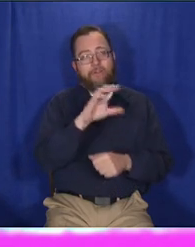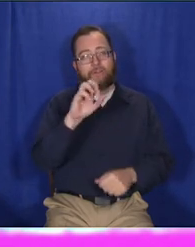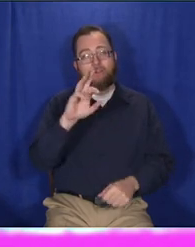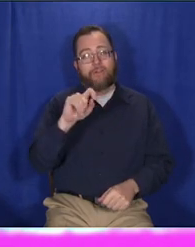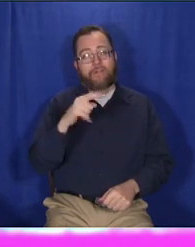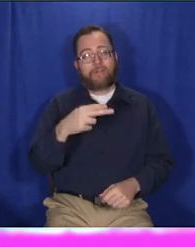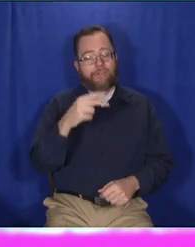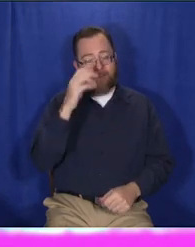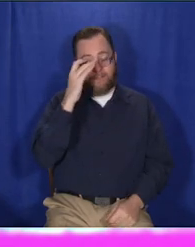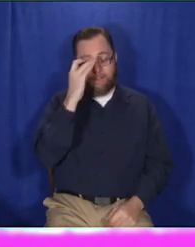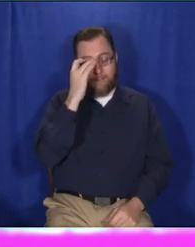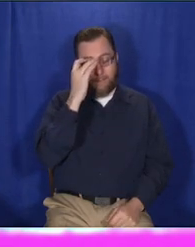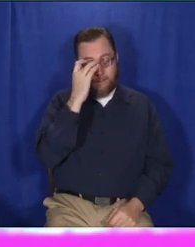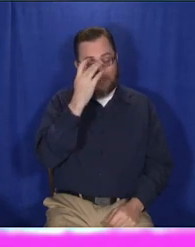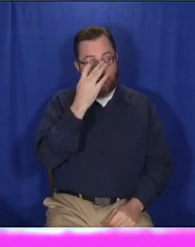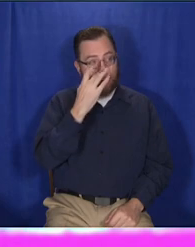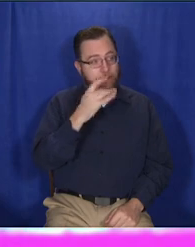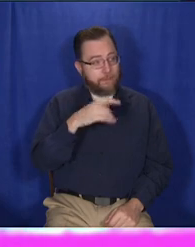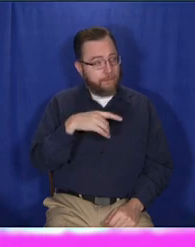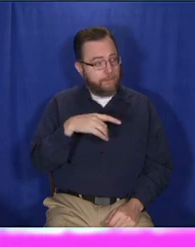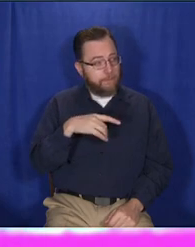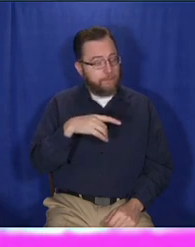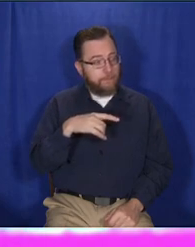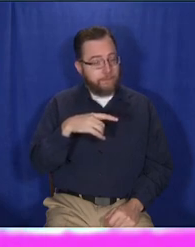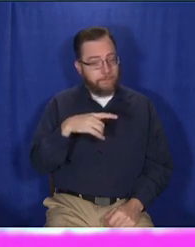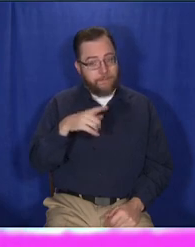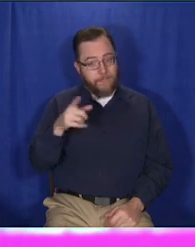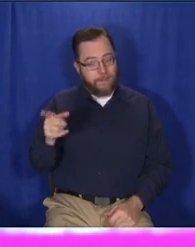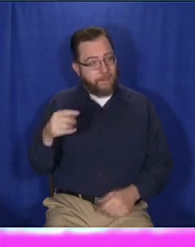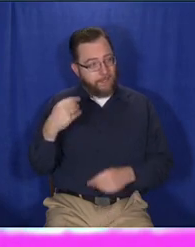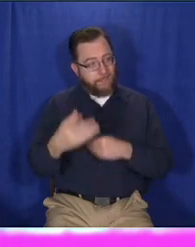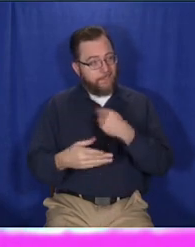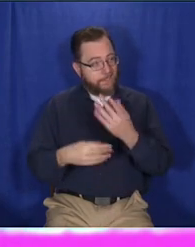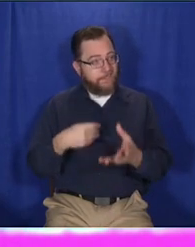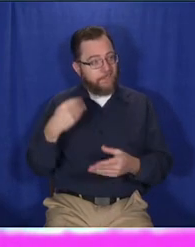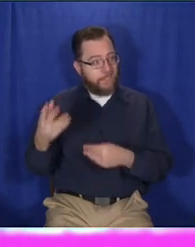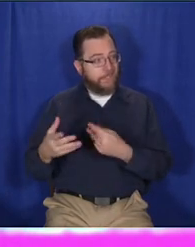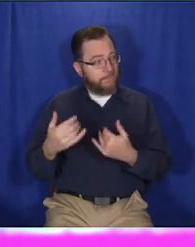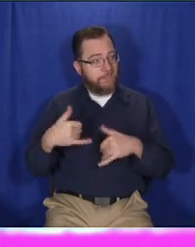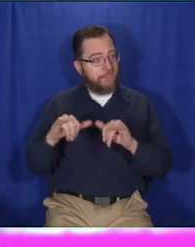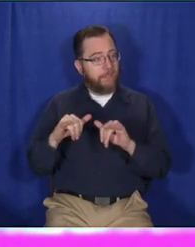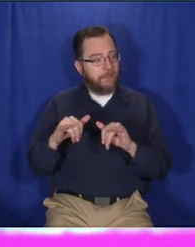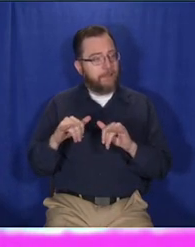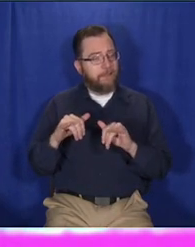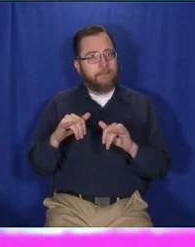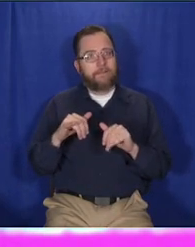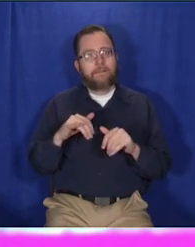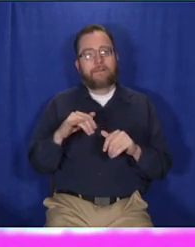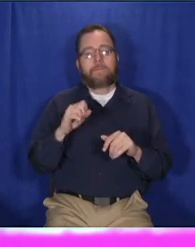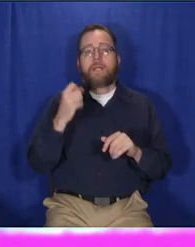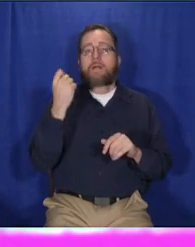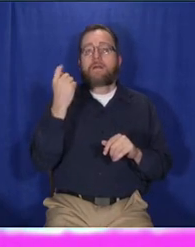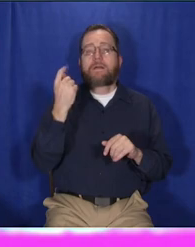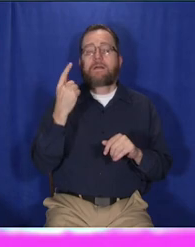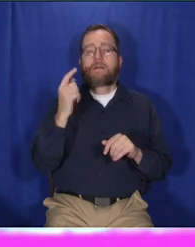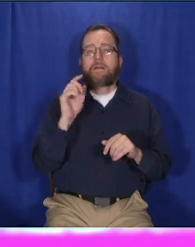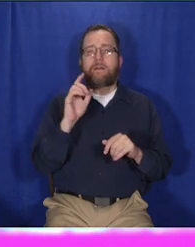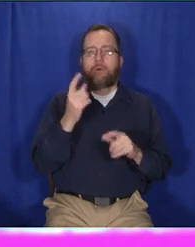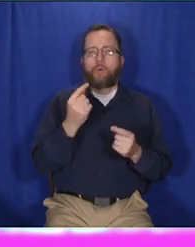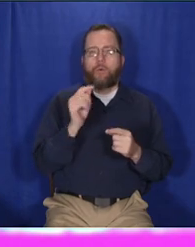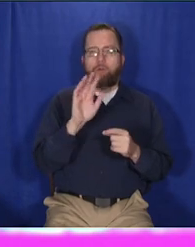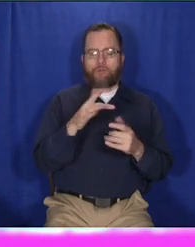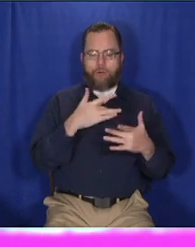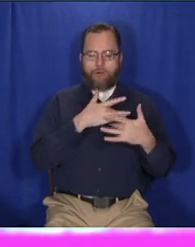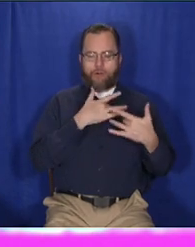got to answer the question. Are you giving away enough of your money? That's between you and the Lord. That's not something that should be done out of compulsion. It's on your